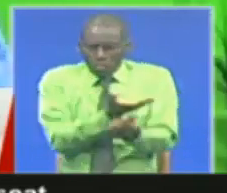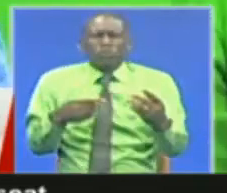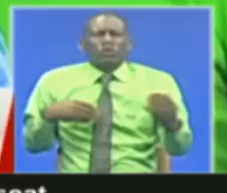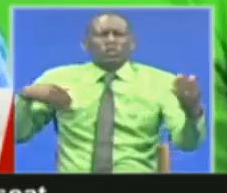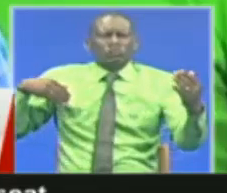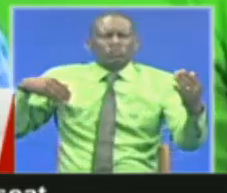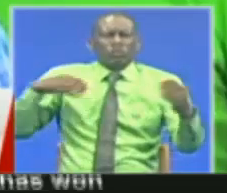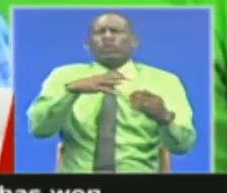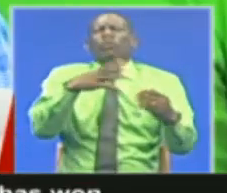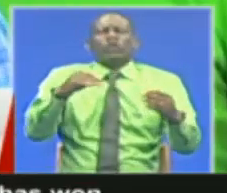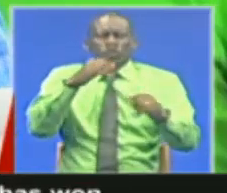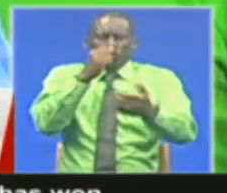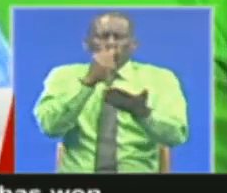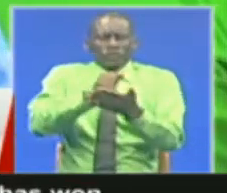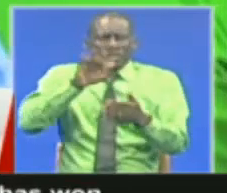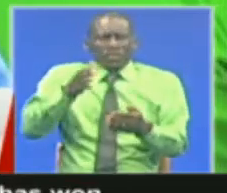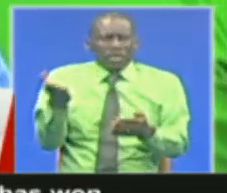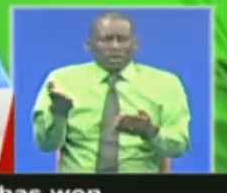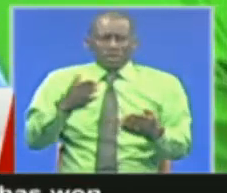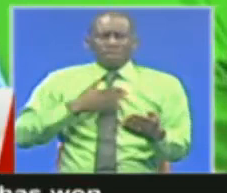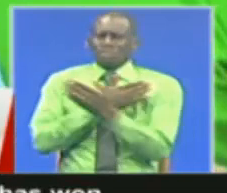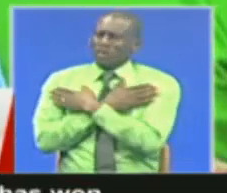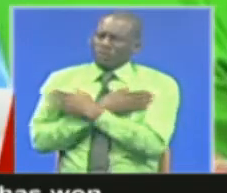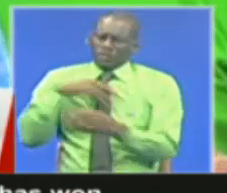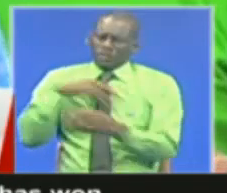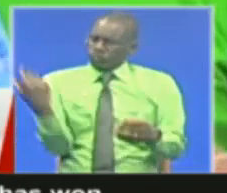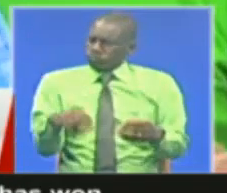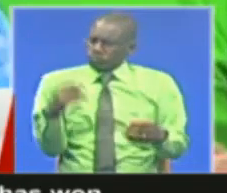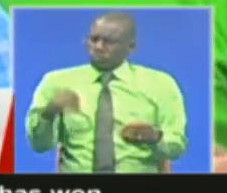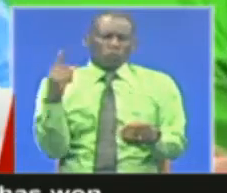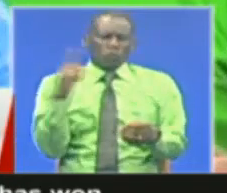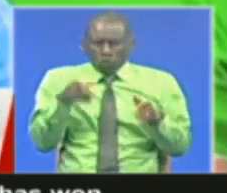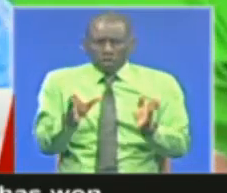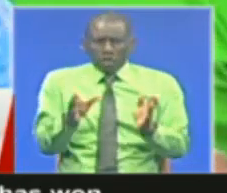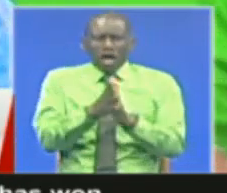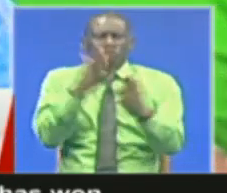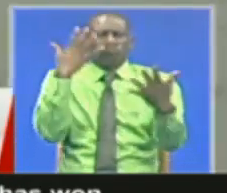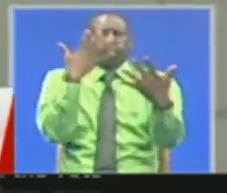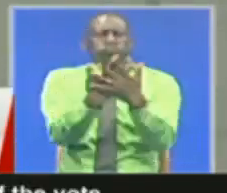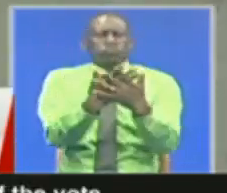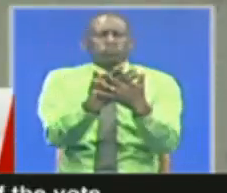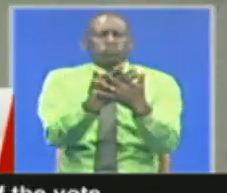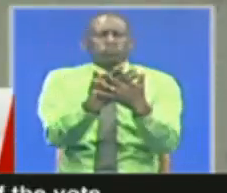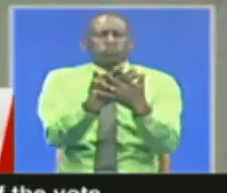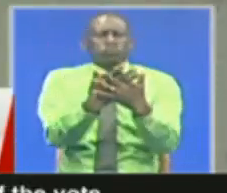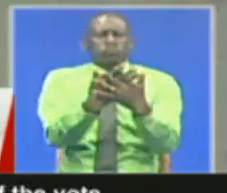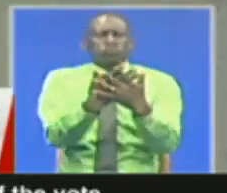ofisi yao kule. Mwenzangu naye akapigwa vibaya sana akawekwa mpaka pingu.